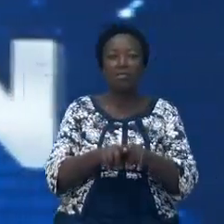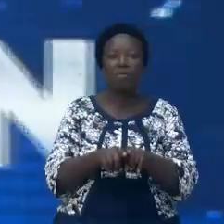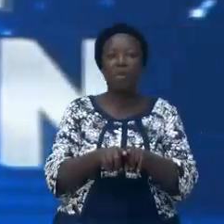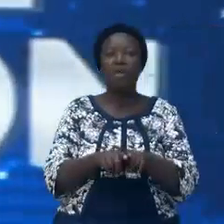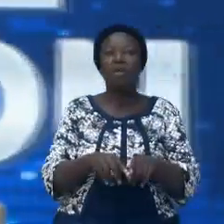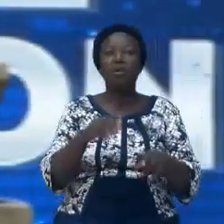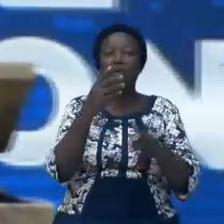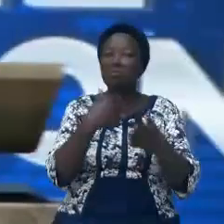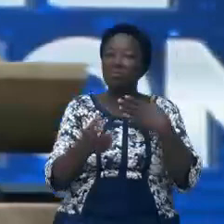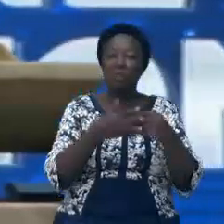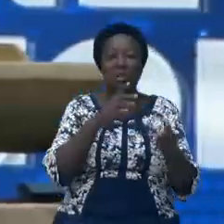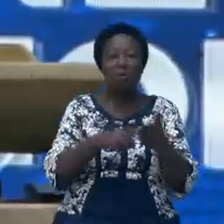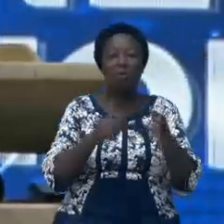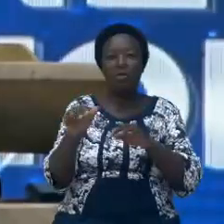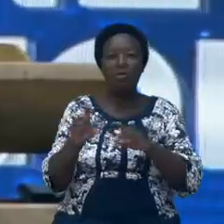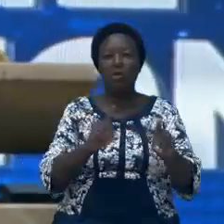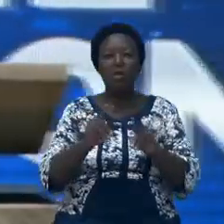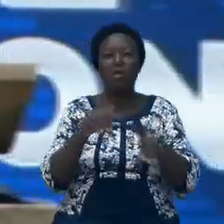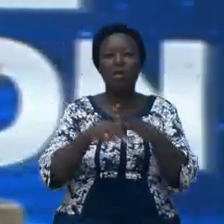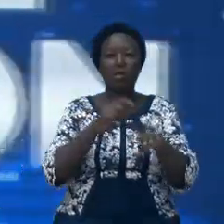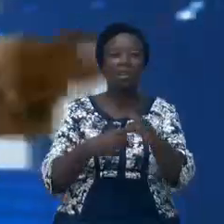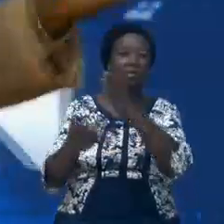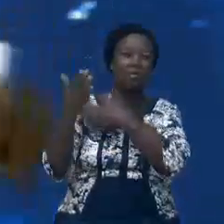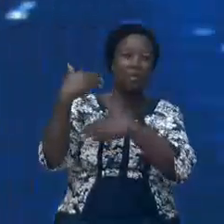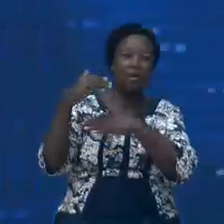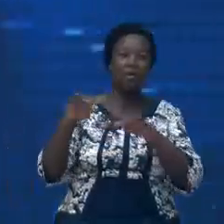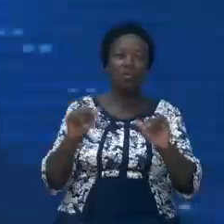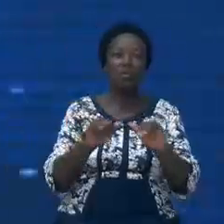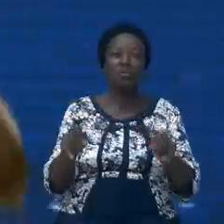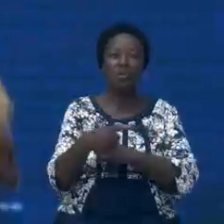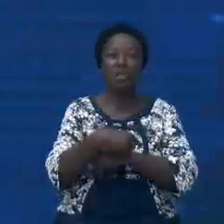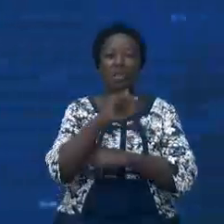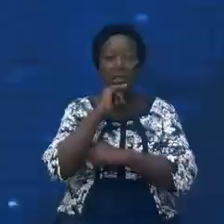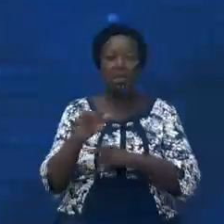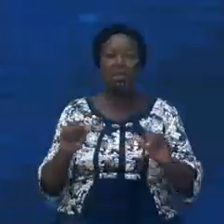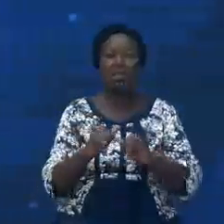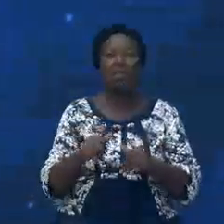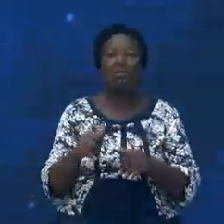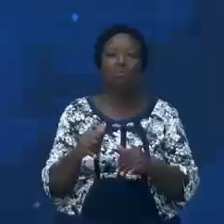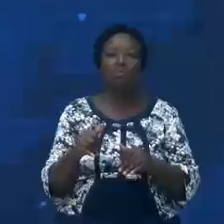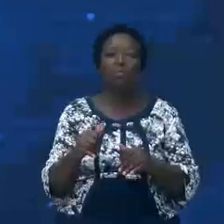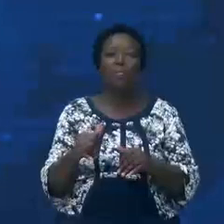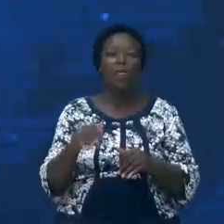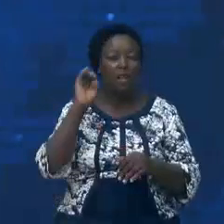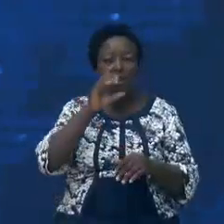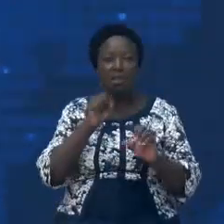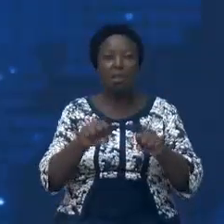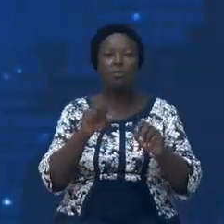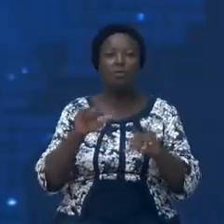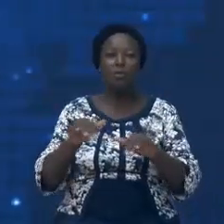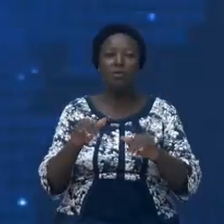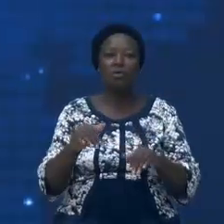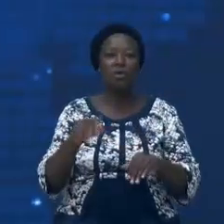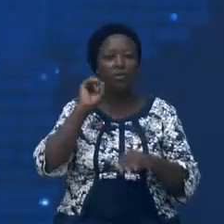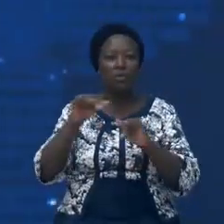Jesus Christ, the same. Whatever he did in the past, today is still the same. He's still